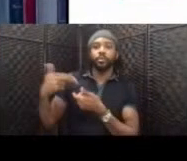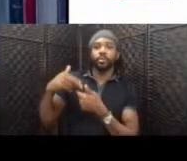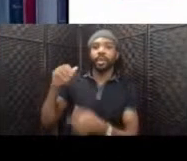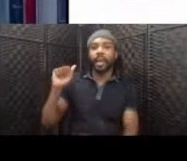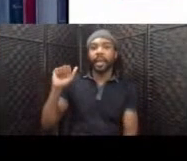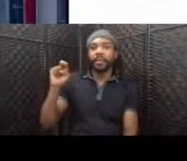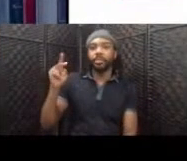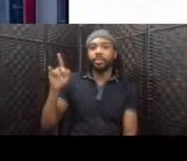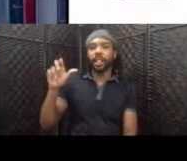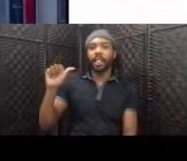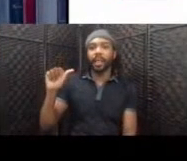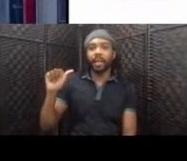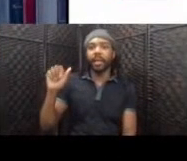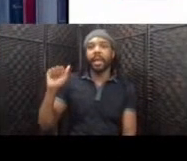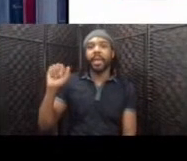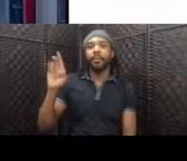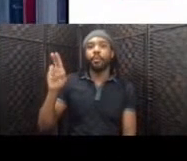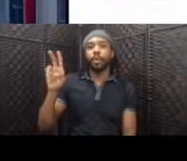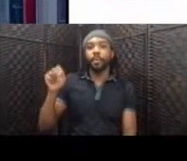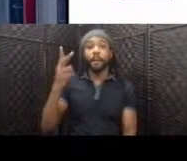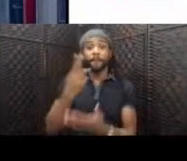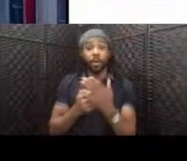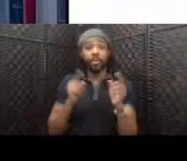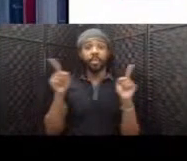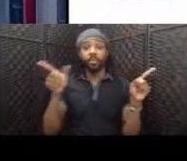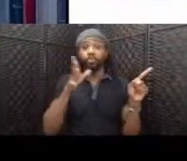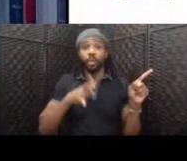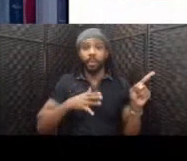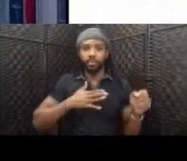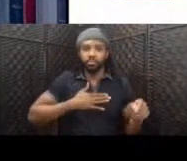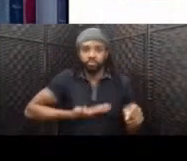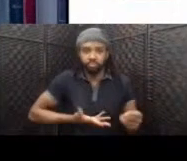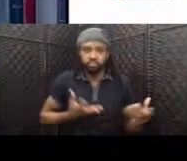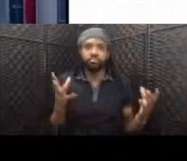Both of these women have stepped up and taken